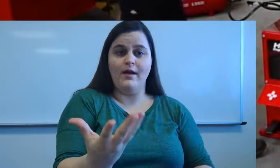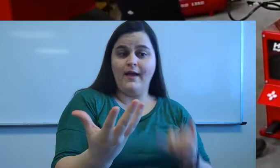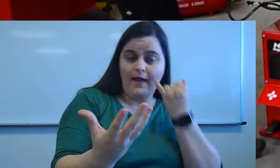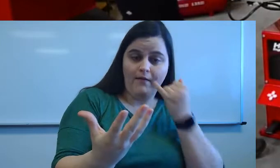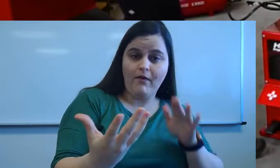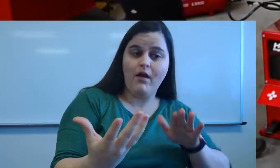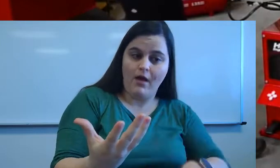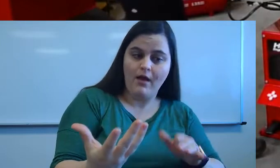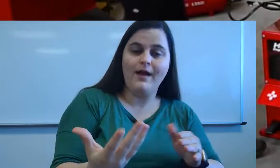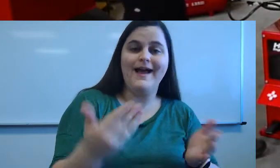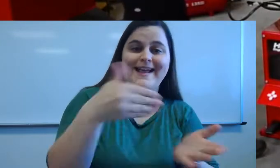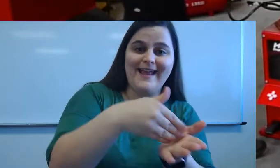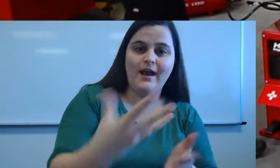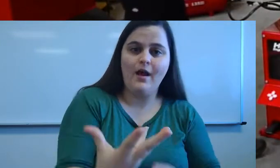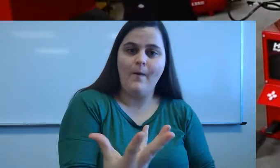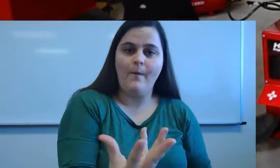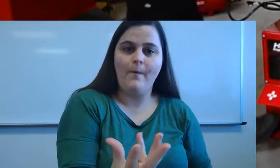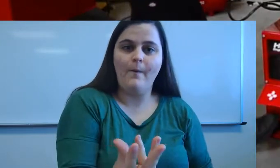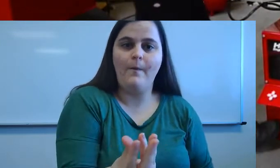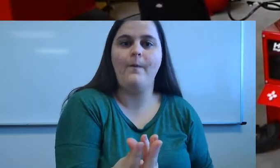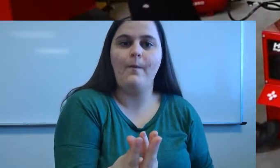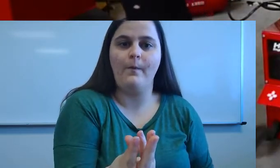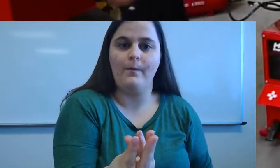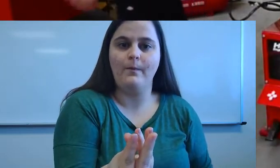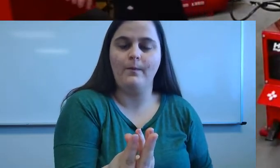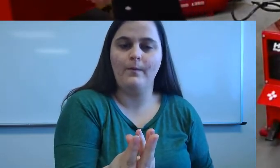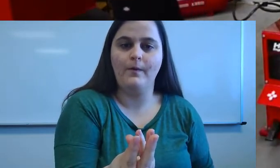And if we push it again, they're going to go back in.